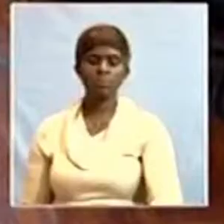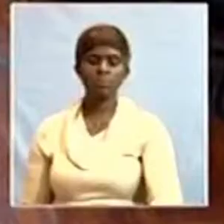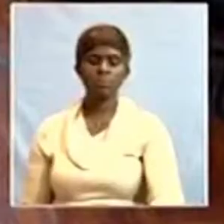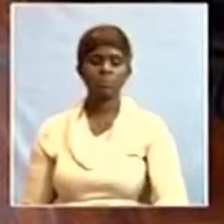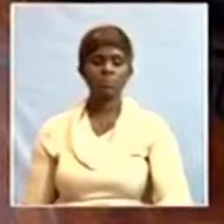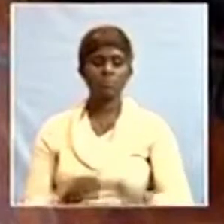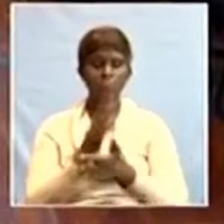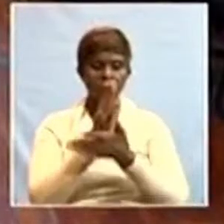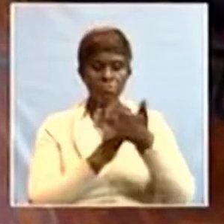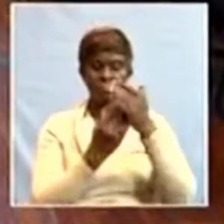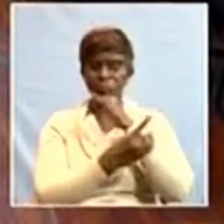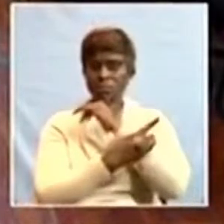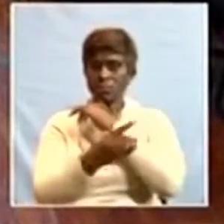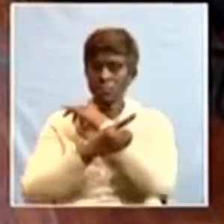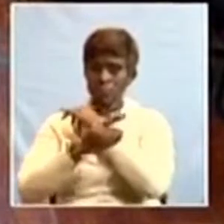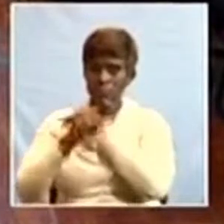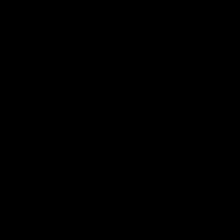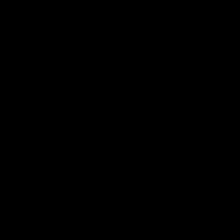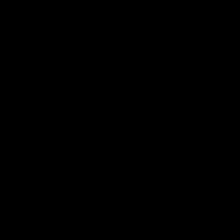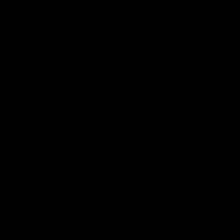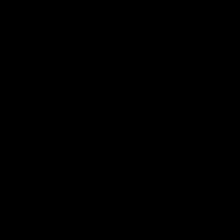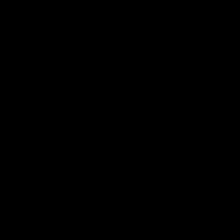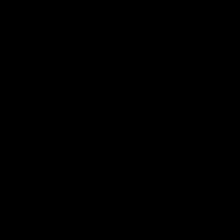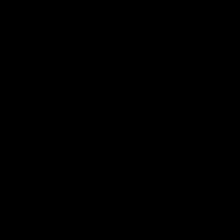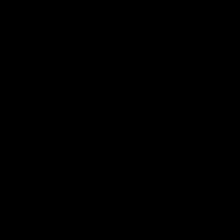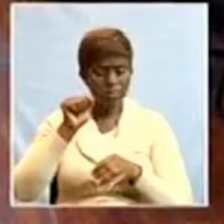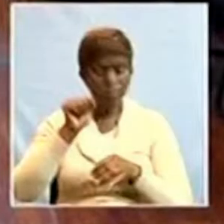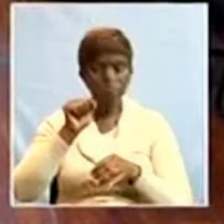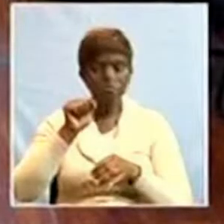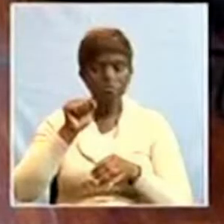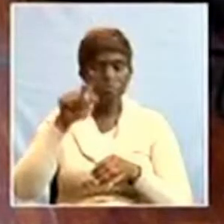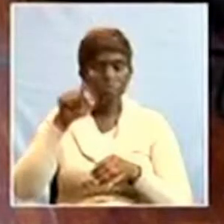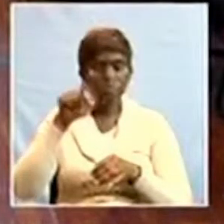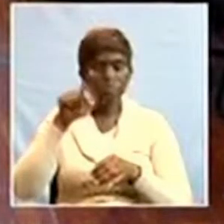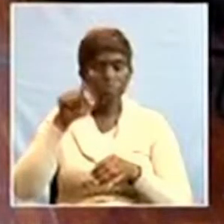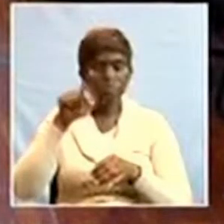Some departments in your ministry, sorry, in your